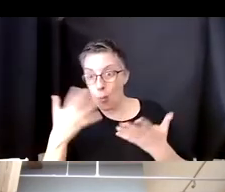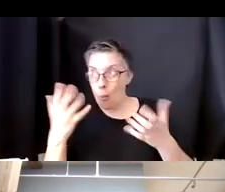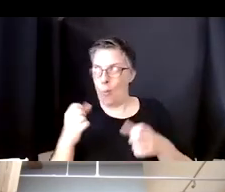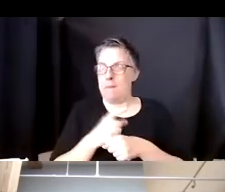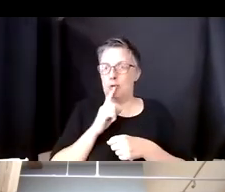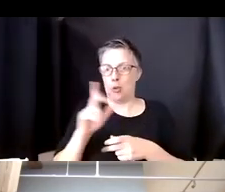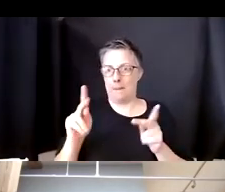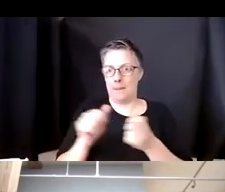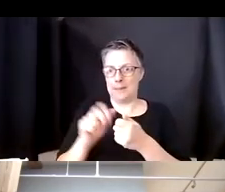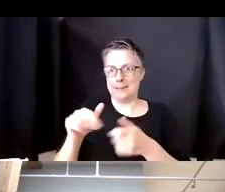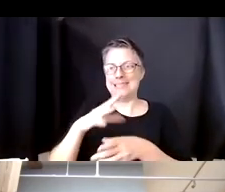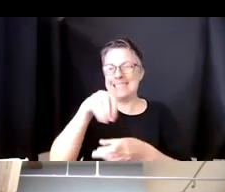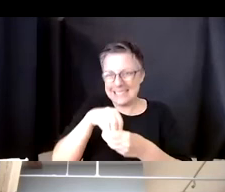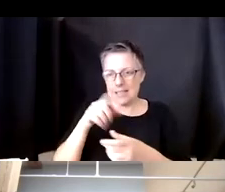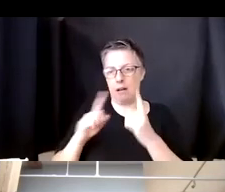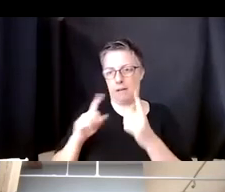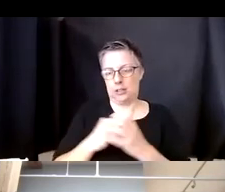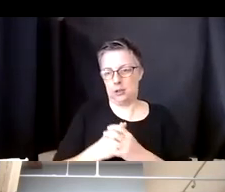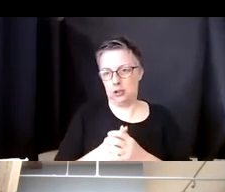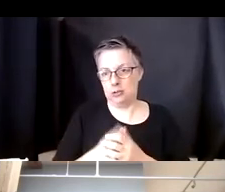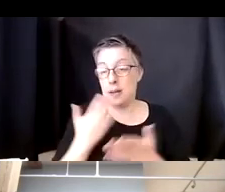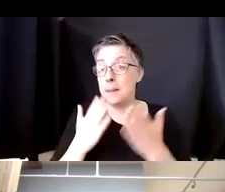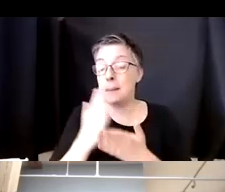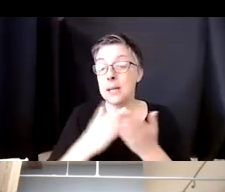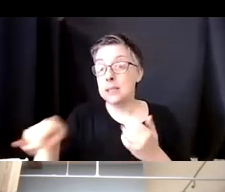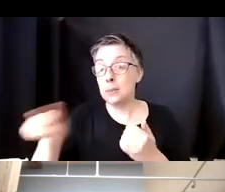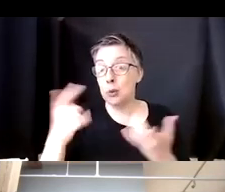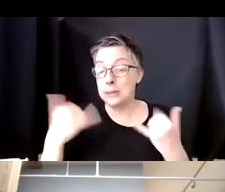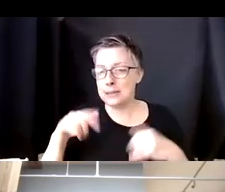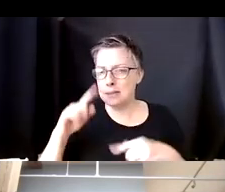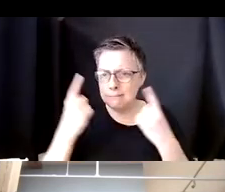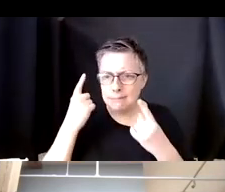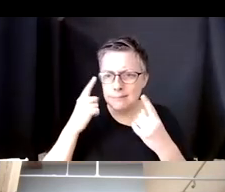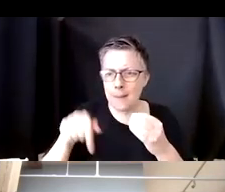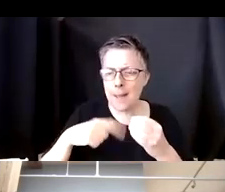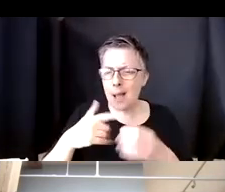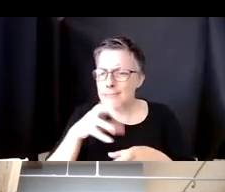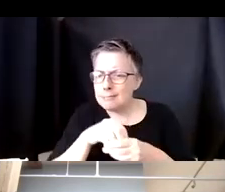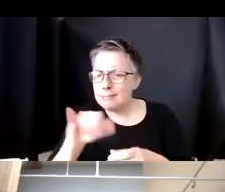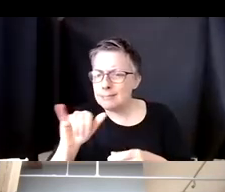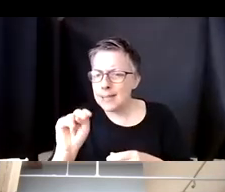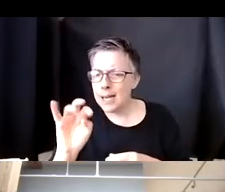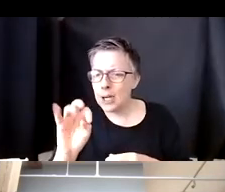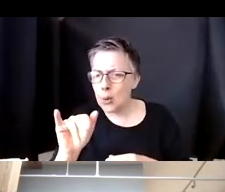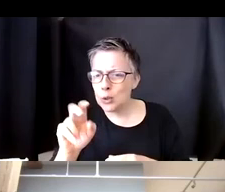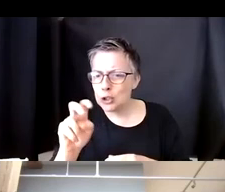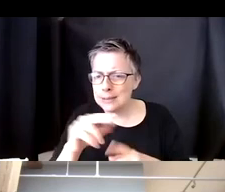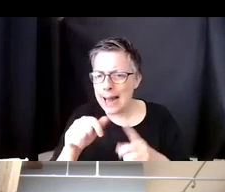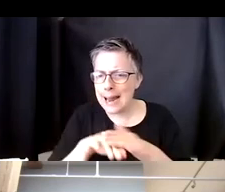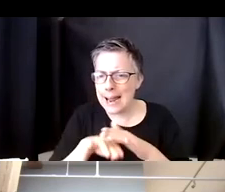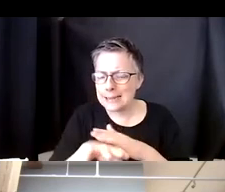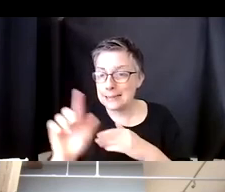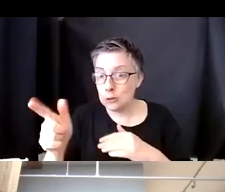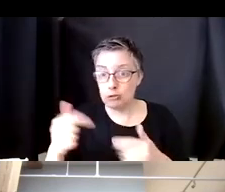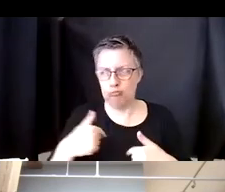conversation. I know that maybe some of you will still have questions about inclusion and access down the road.